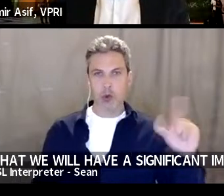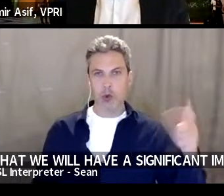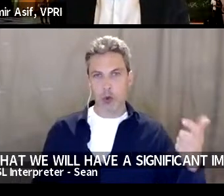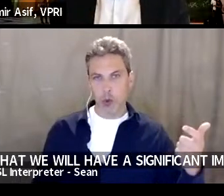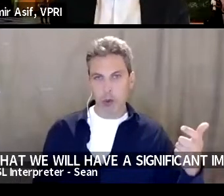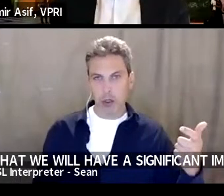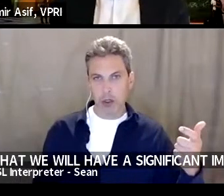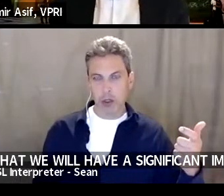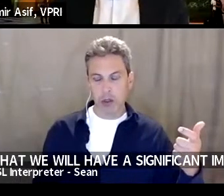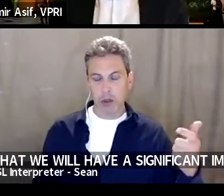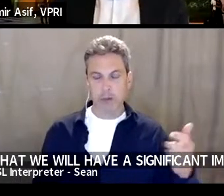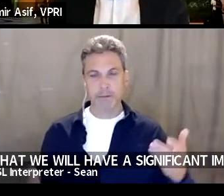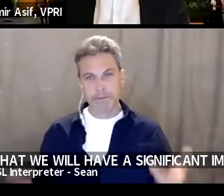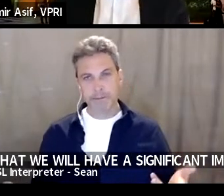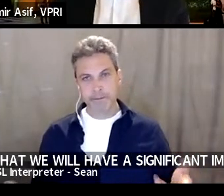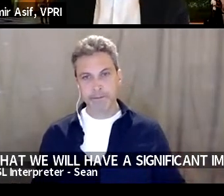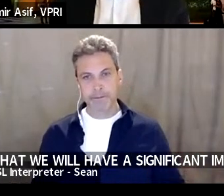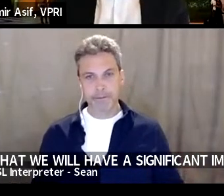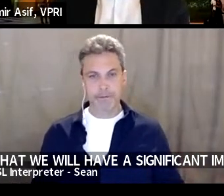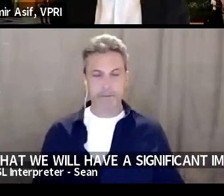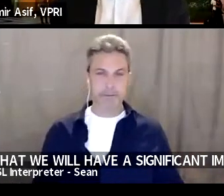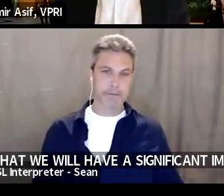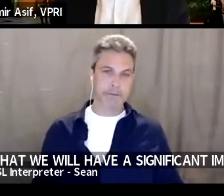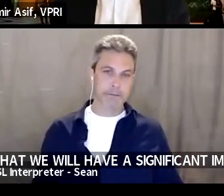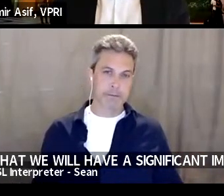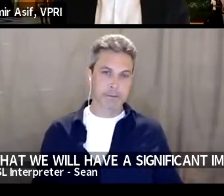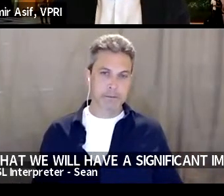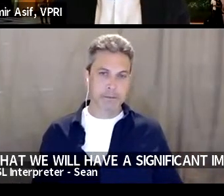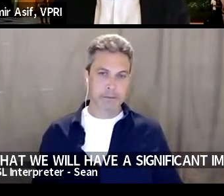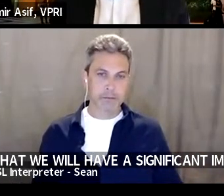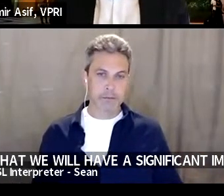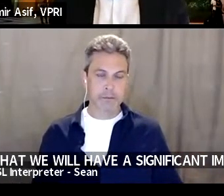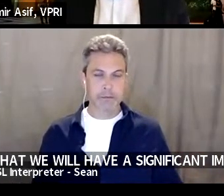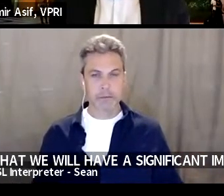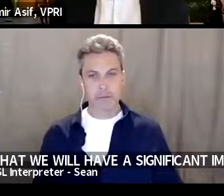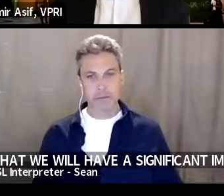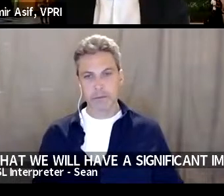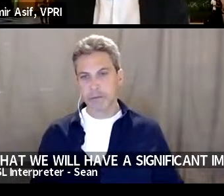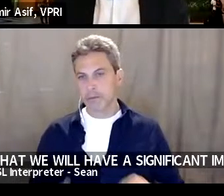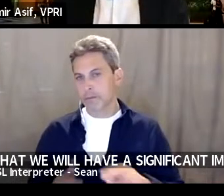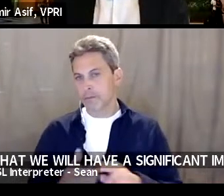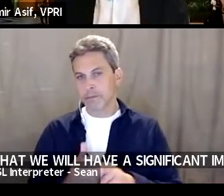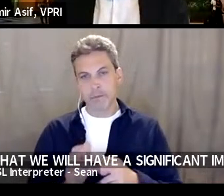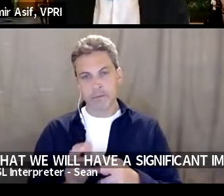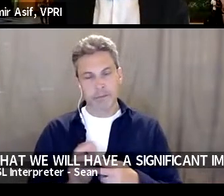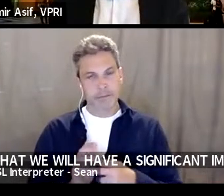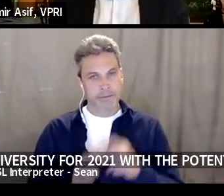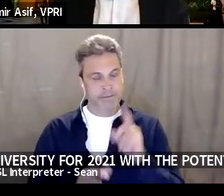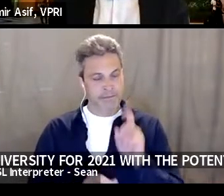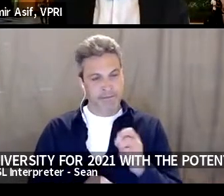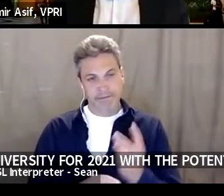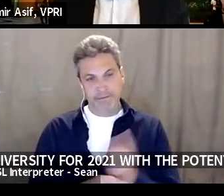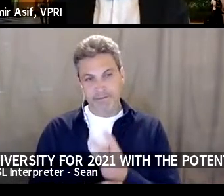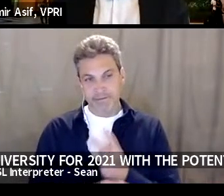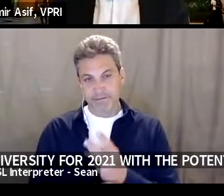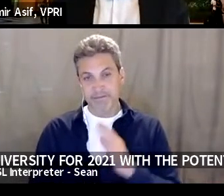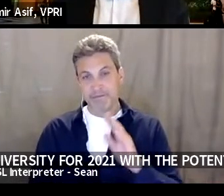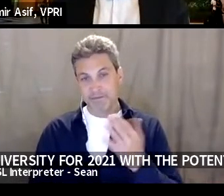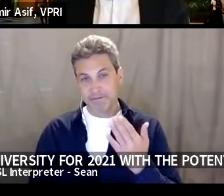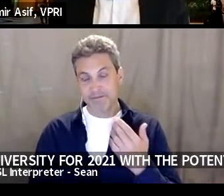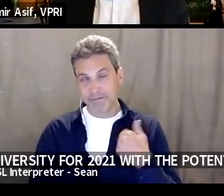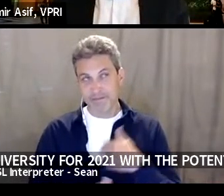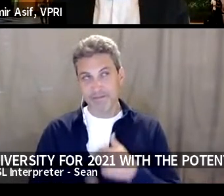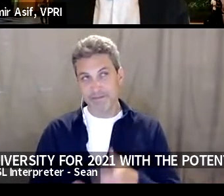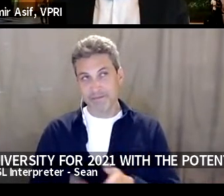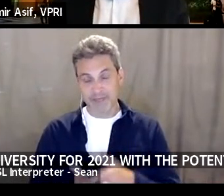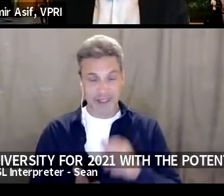with the potential situation of having to find somewhere in the vicinity of potentially another $75